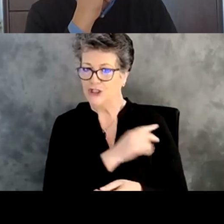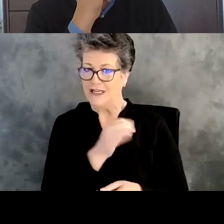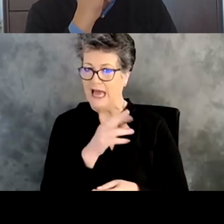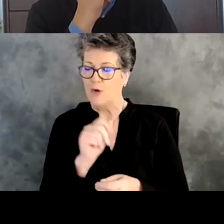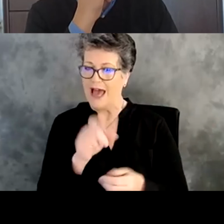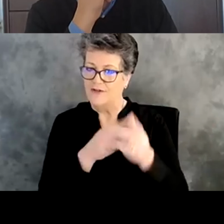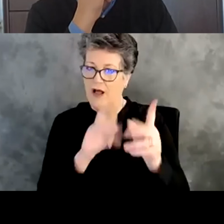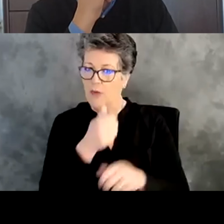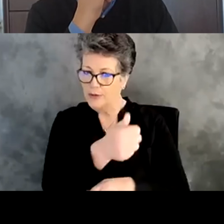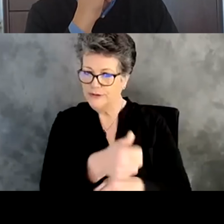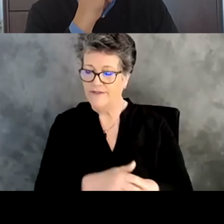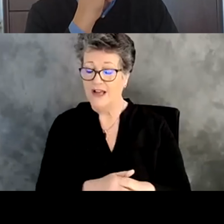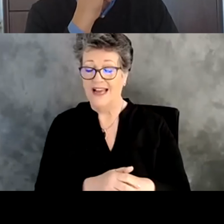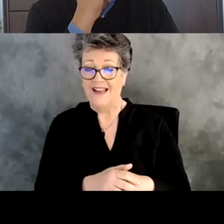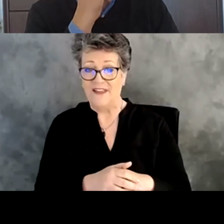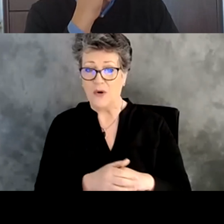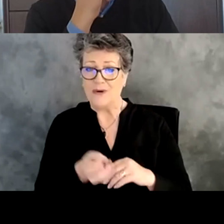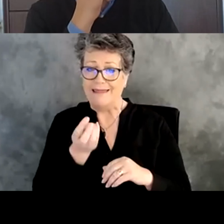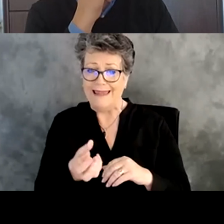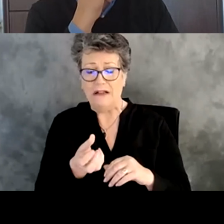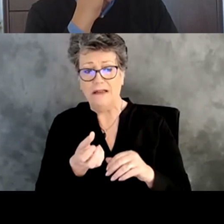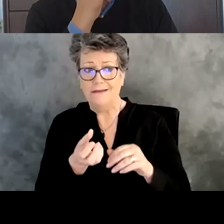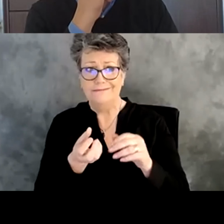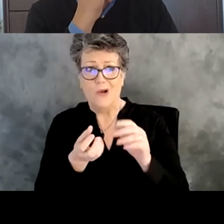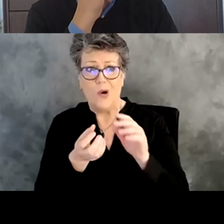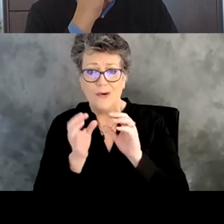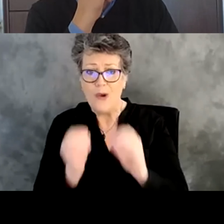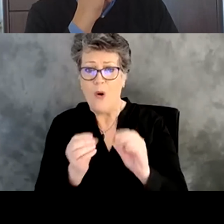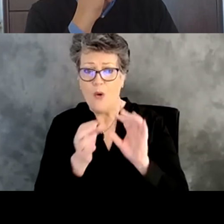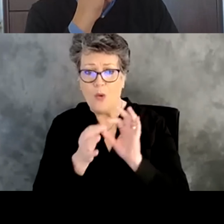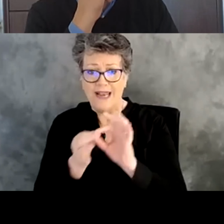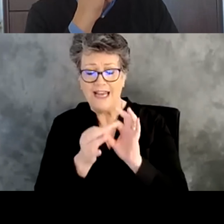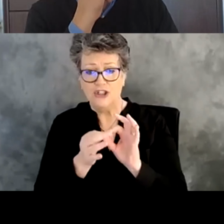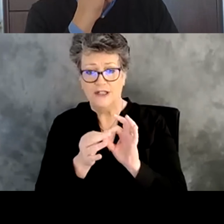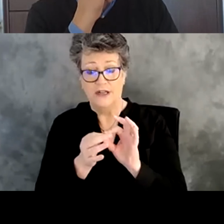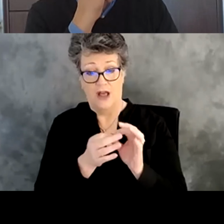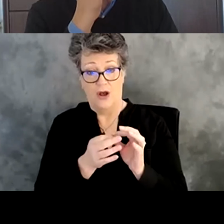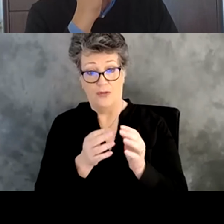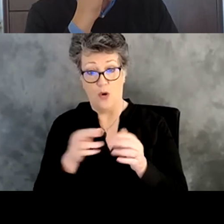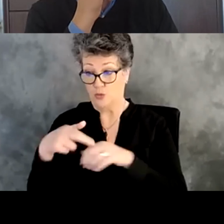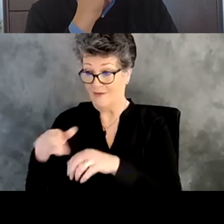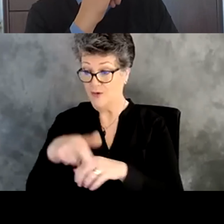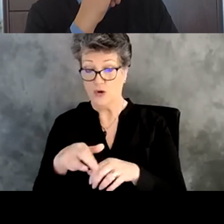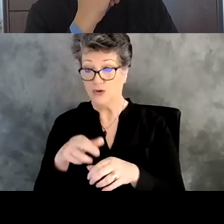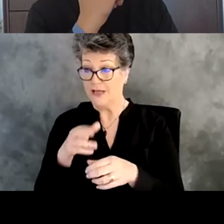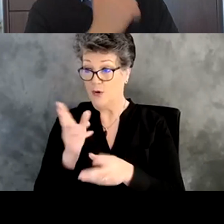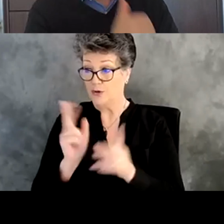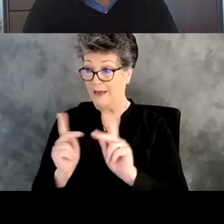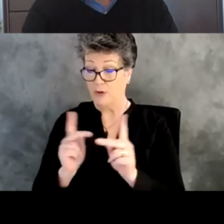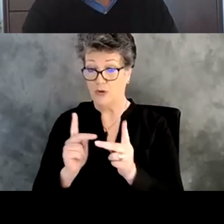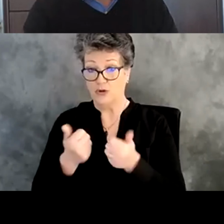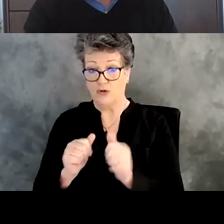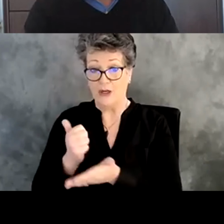And there was little to no coordination. So the different pieces that were trying to help her weren't engaged to help